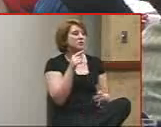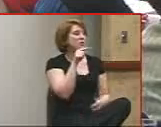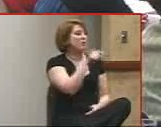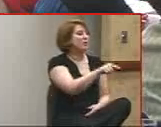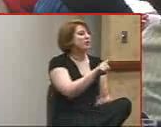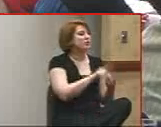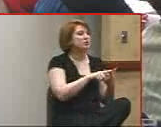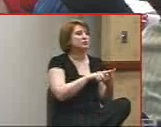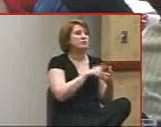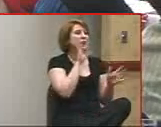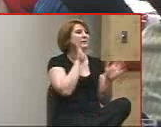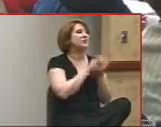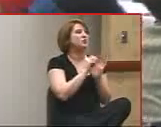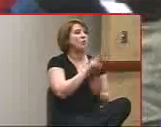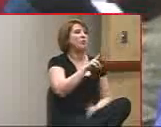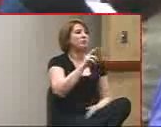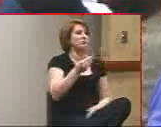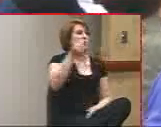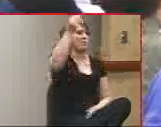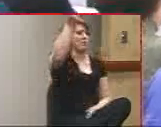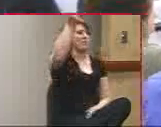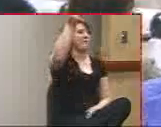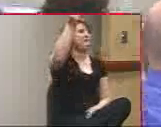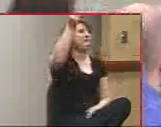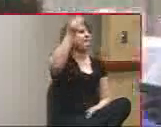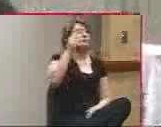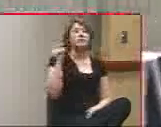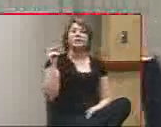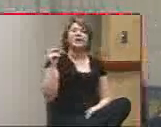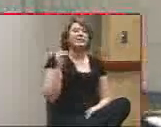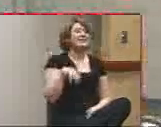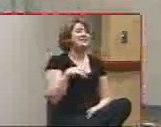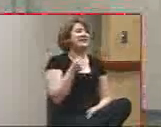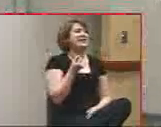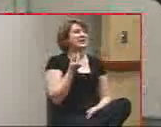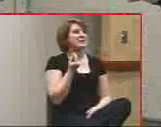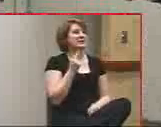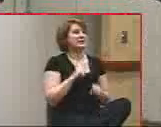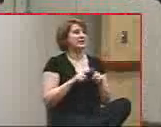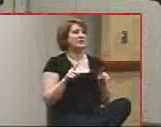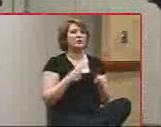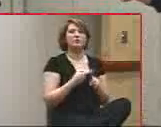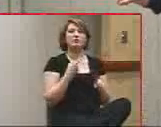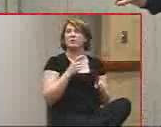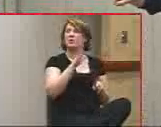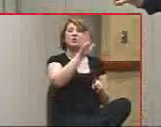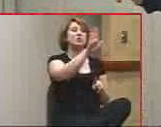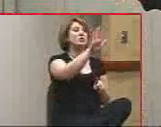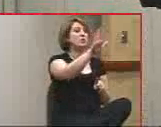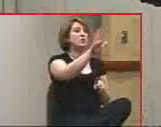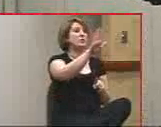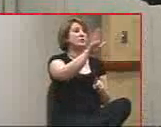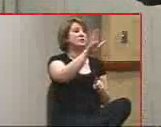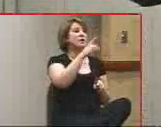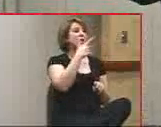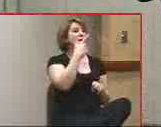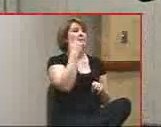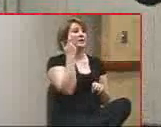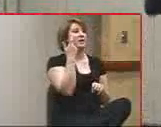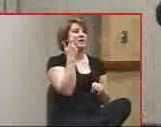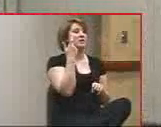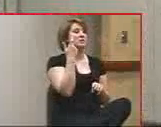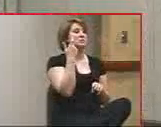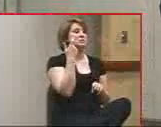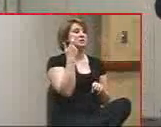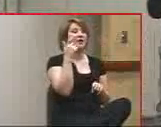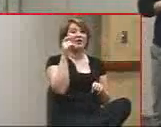to or hold up. Okay, so that's slightly different from yours because